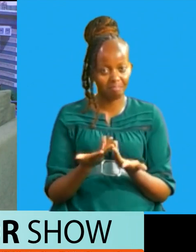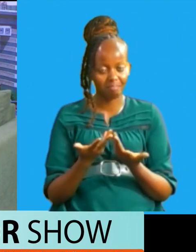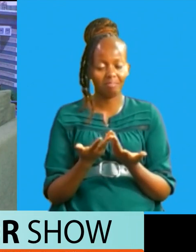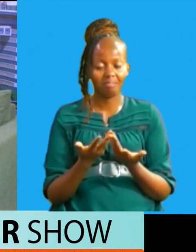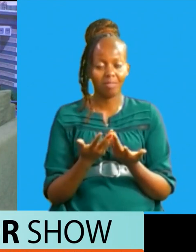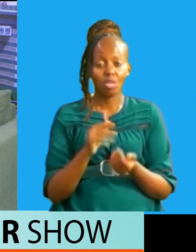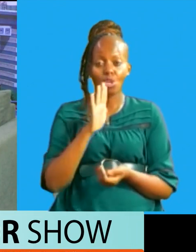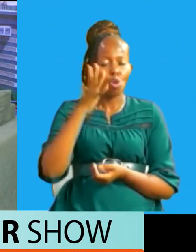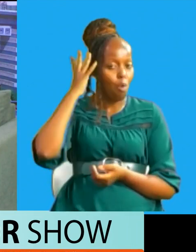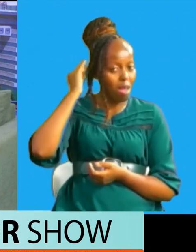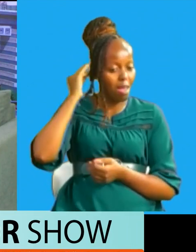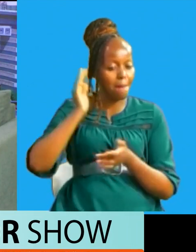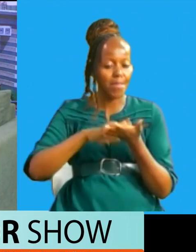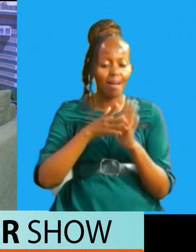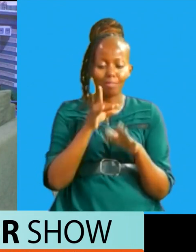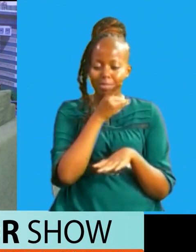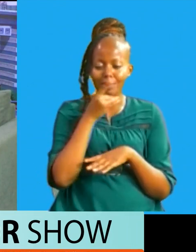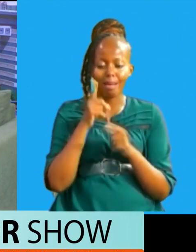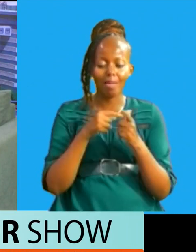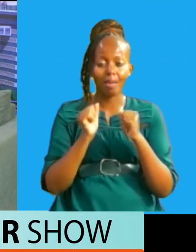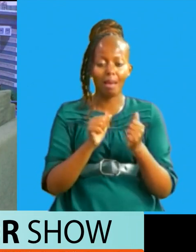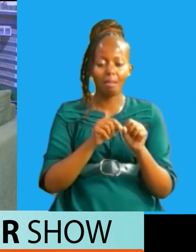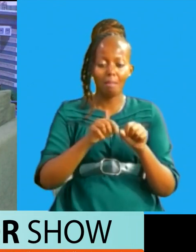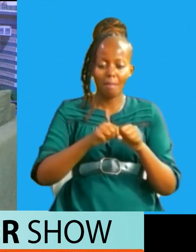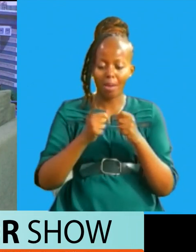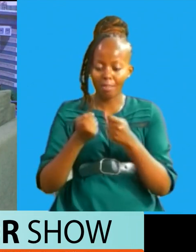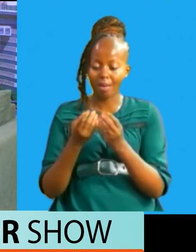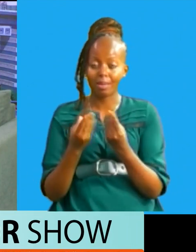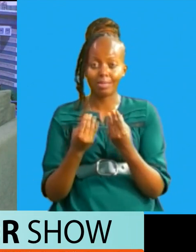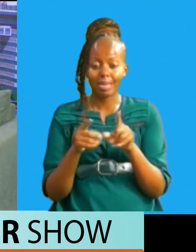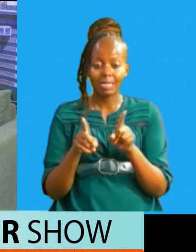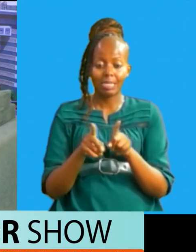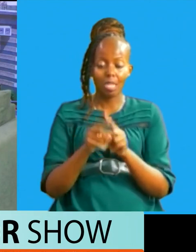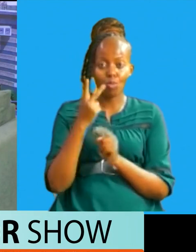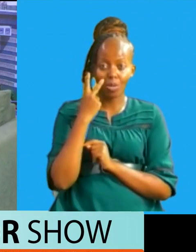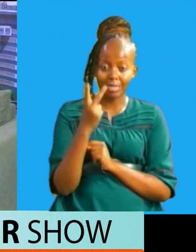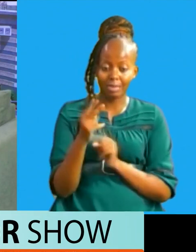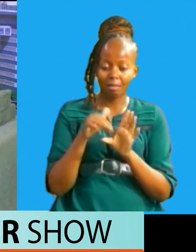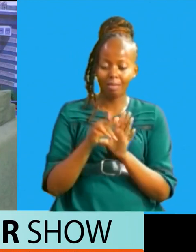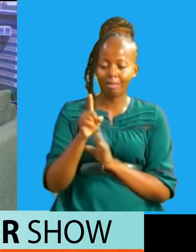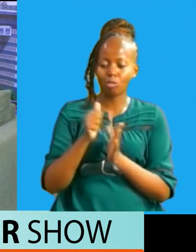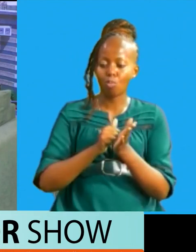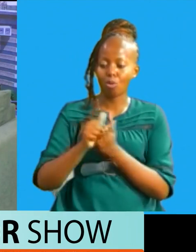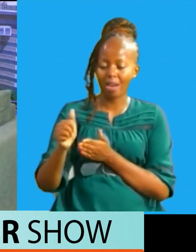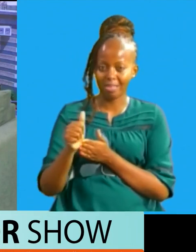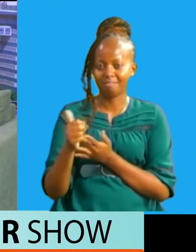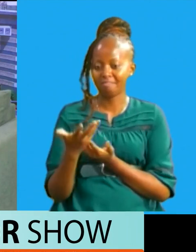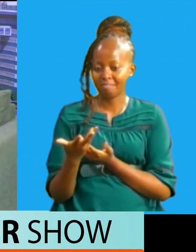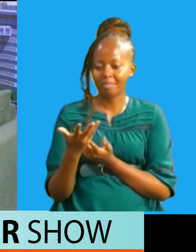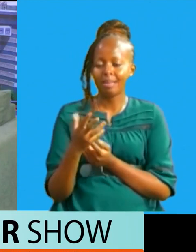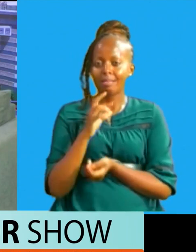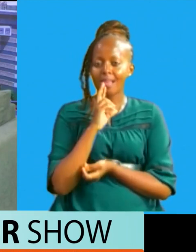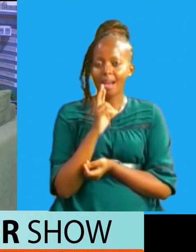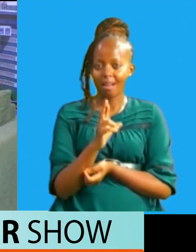your hair is more prone to breakage. And also you will get in these products, they are actually